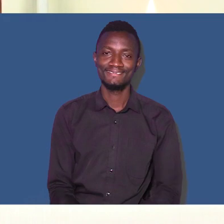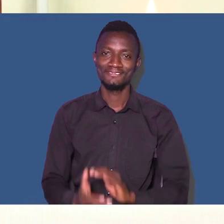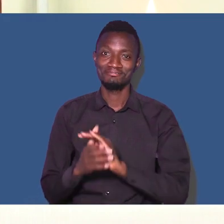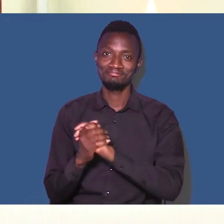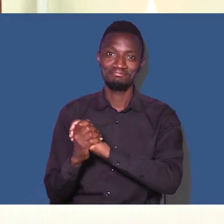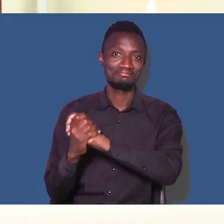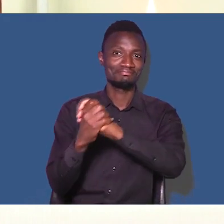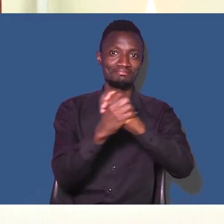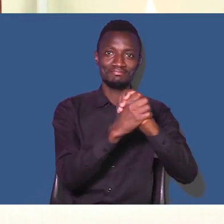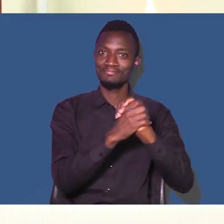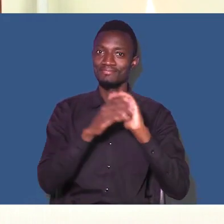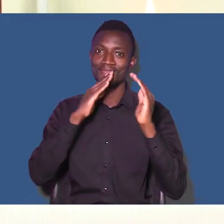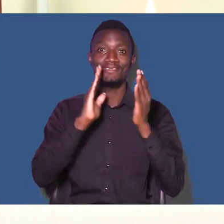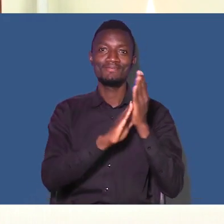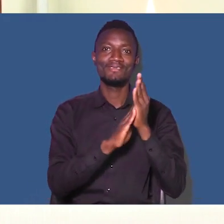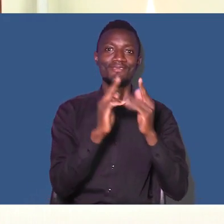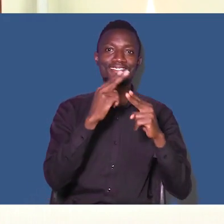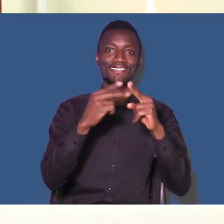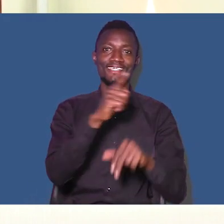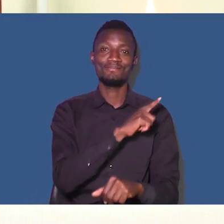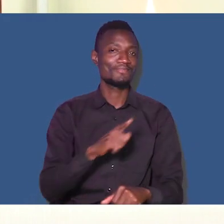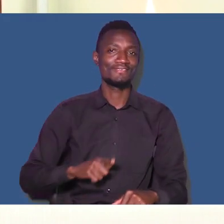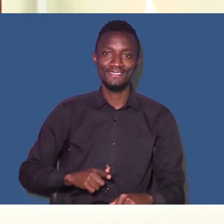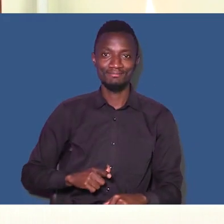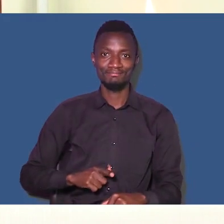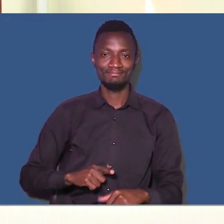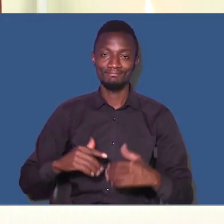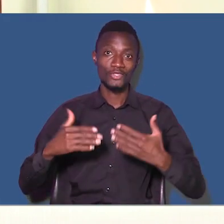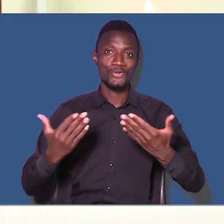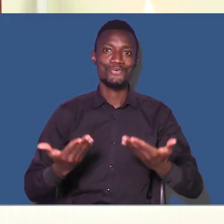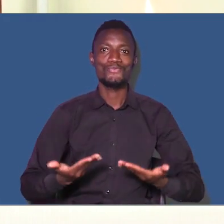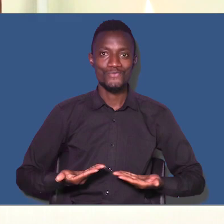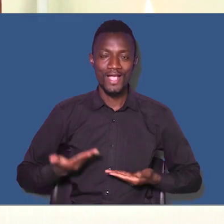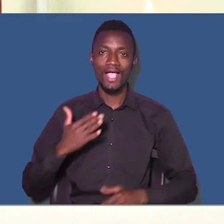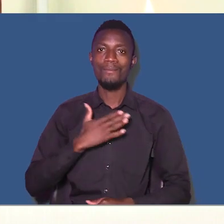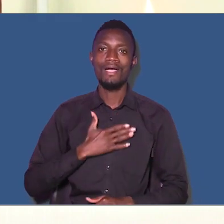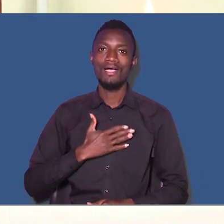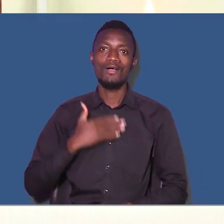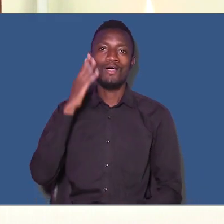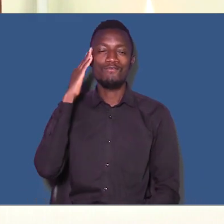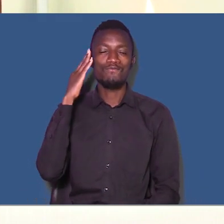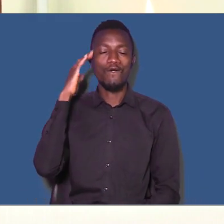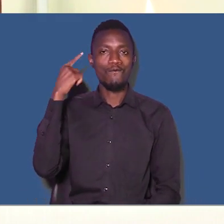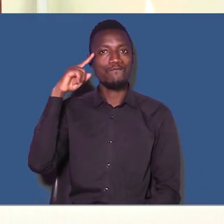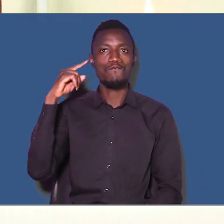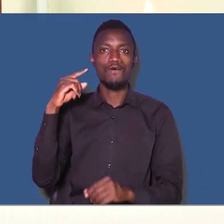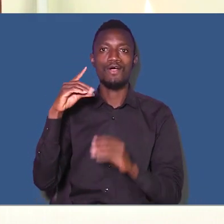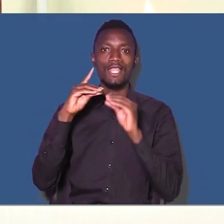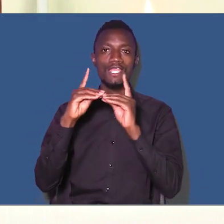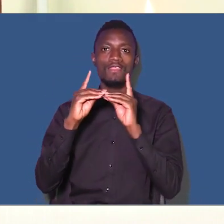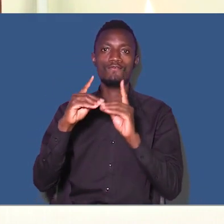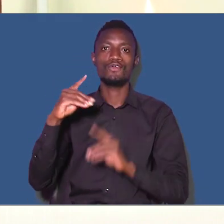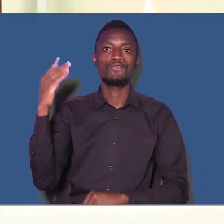Greetings and praise the name of the Lord. Welcome to our reflections of the week, the last